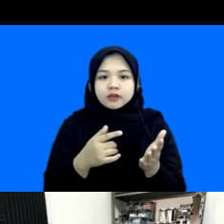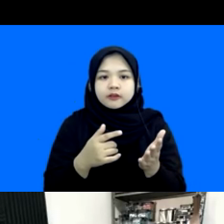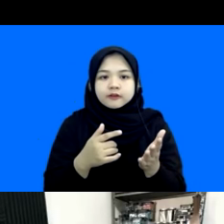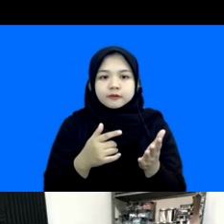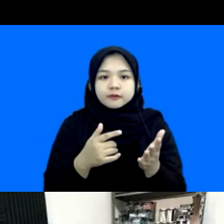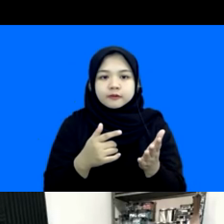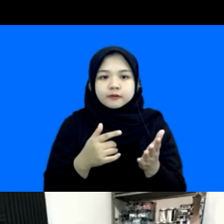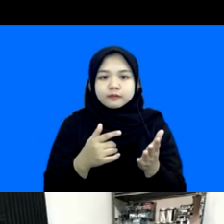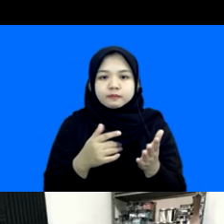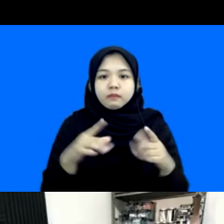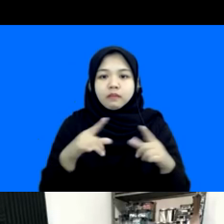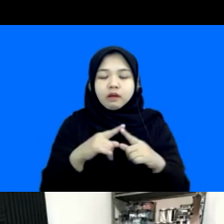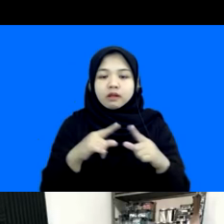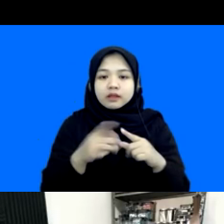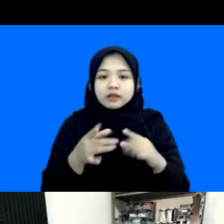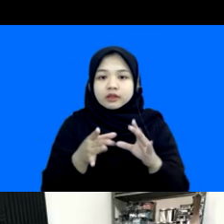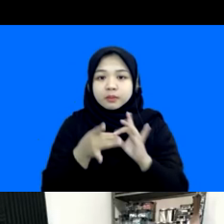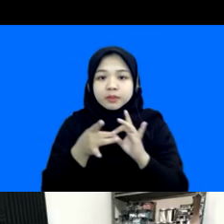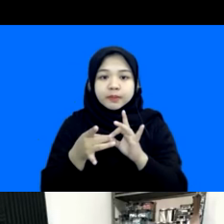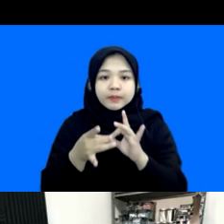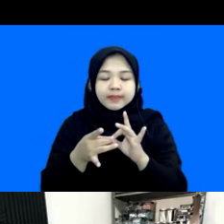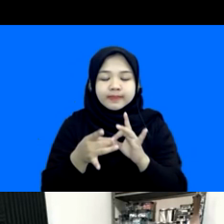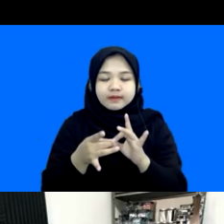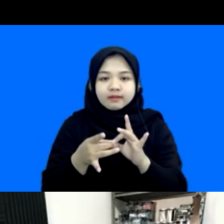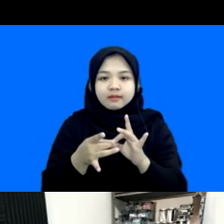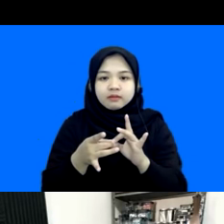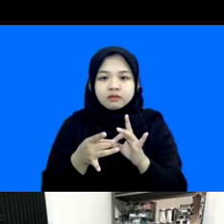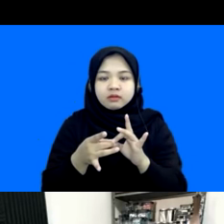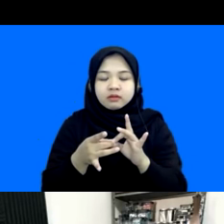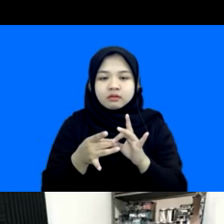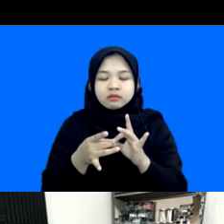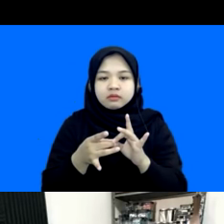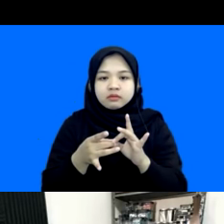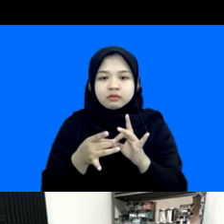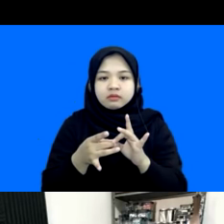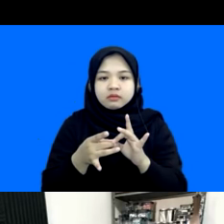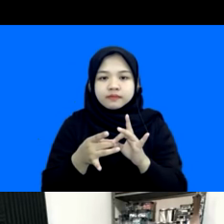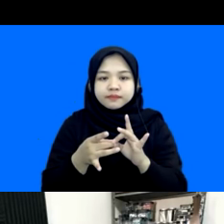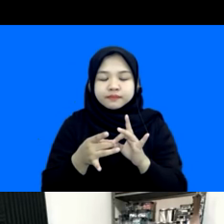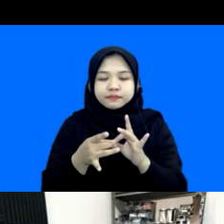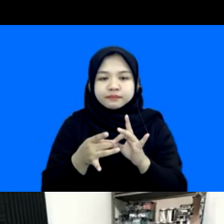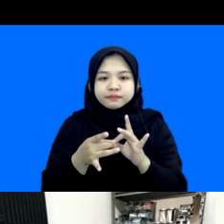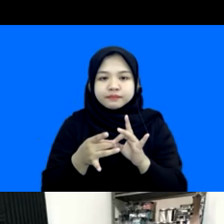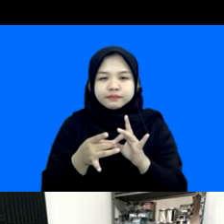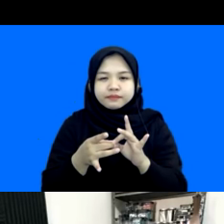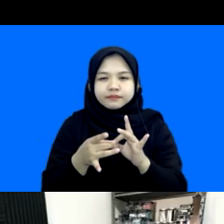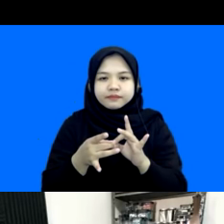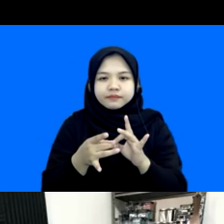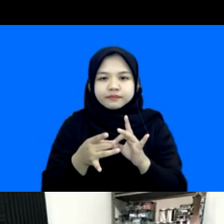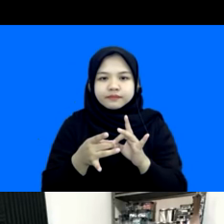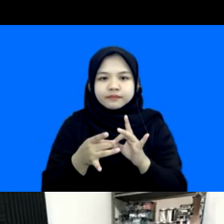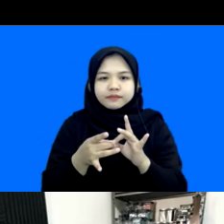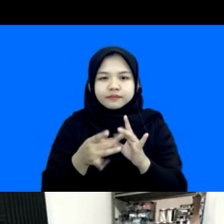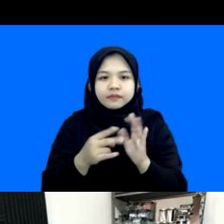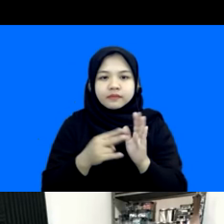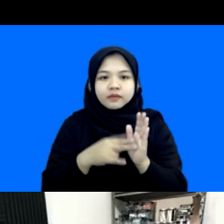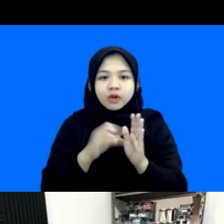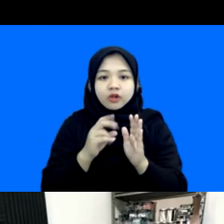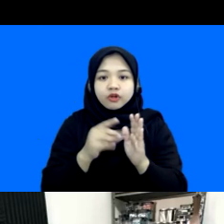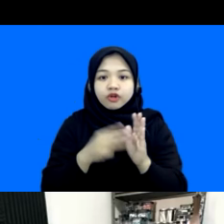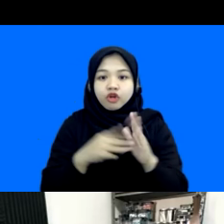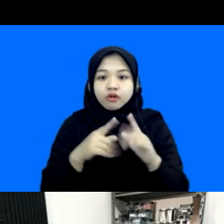Friedrich Naumann Foundation. It's basically a card kit made up of a card set and a guidebook with examples on how to use the